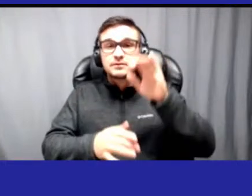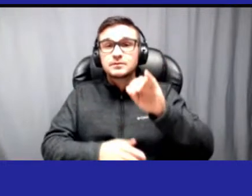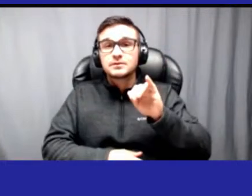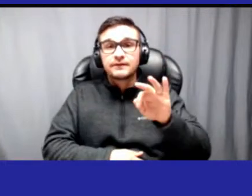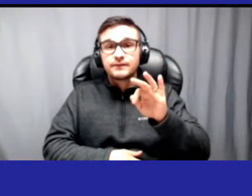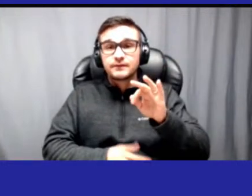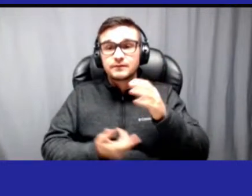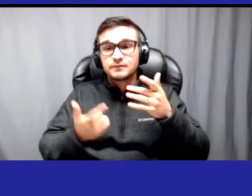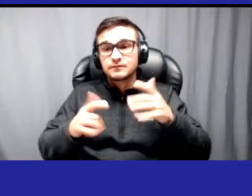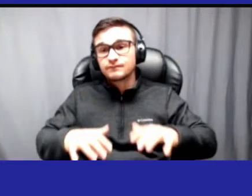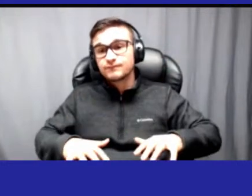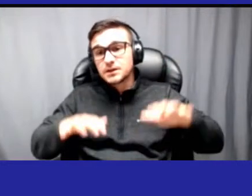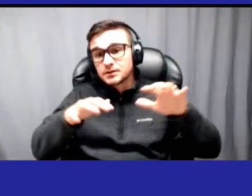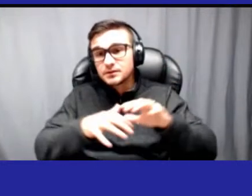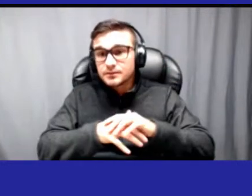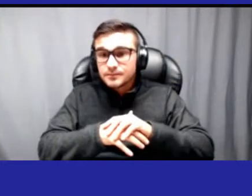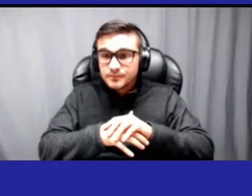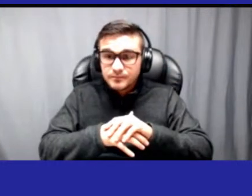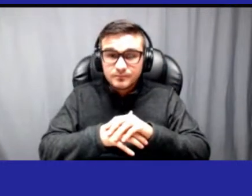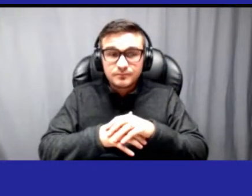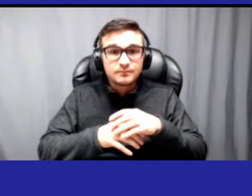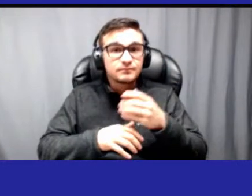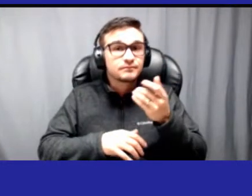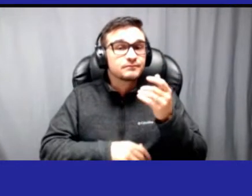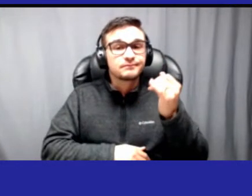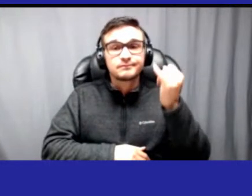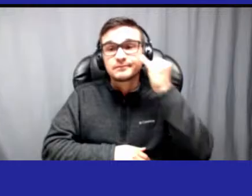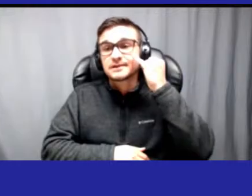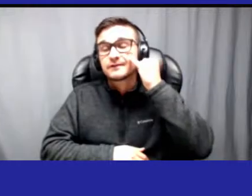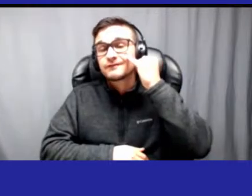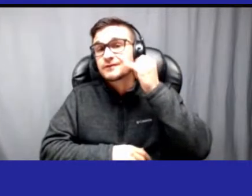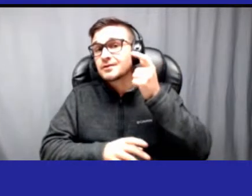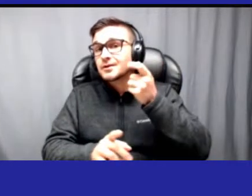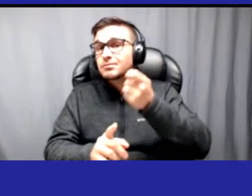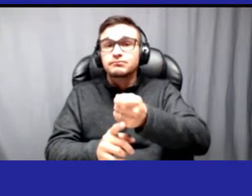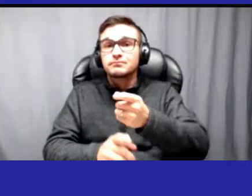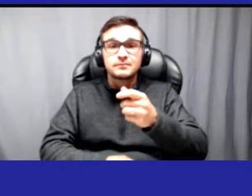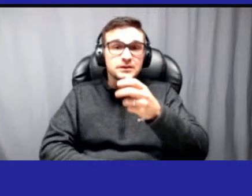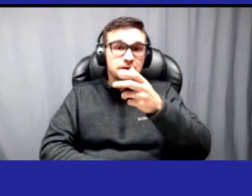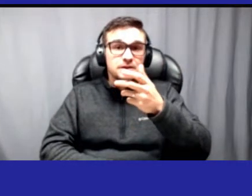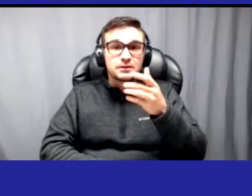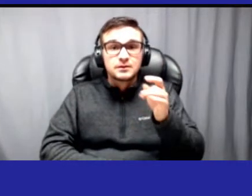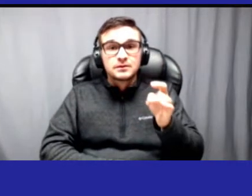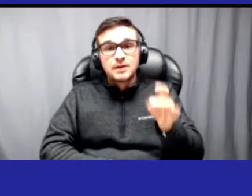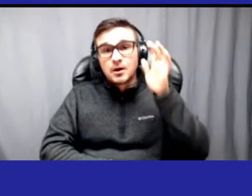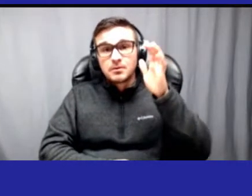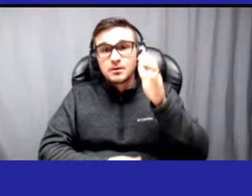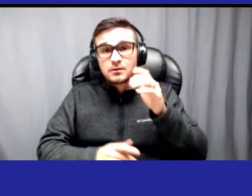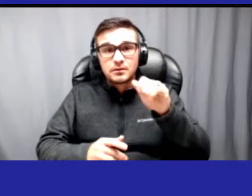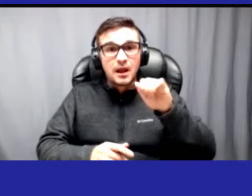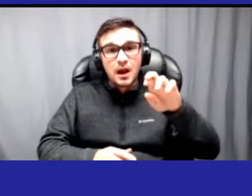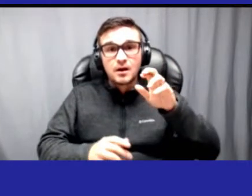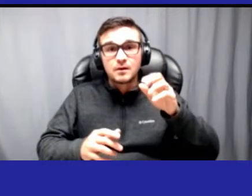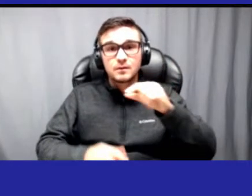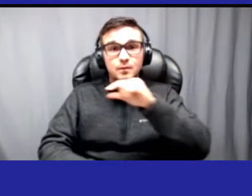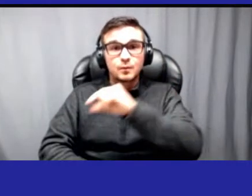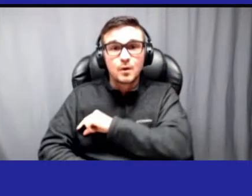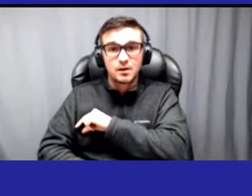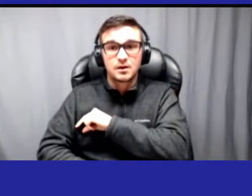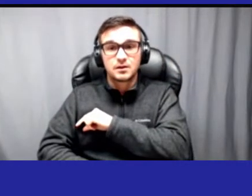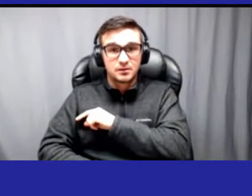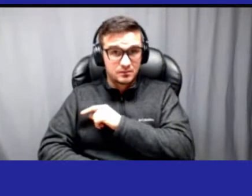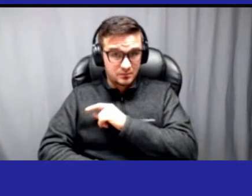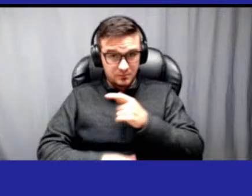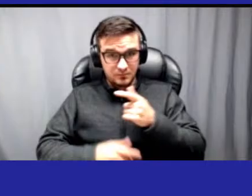if it's terrible air quality? Are we fine for these contracts to go into effect?